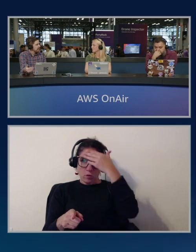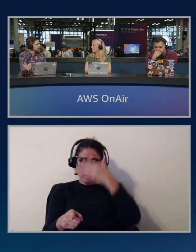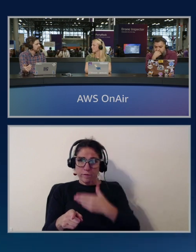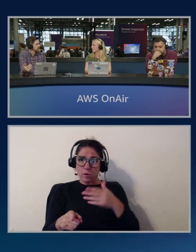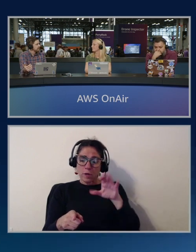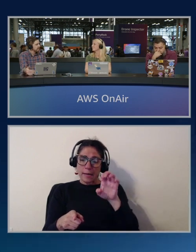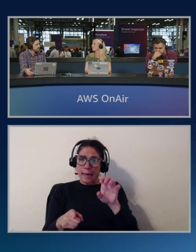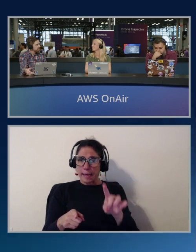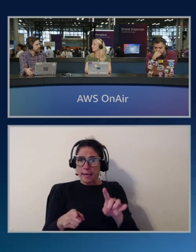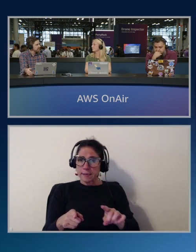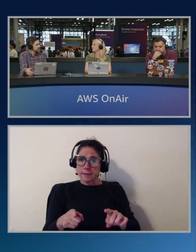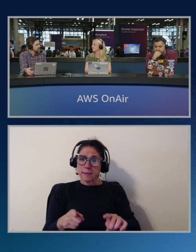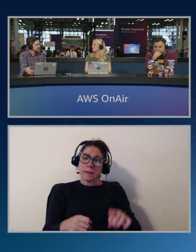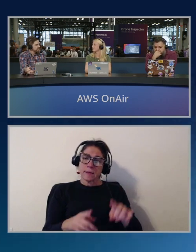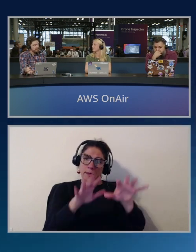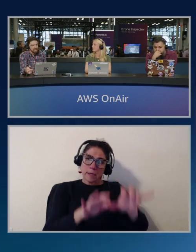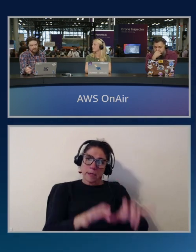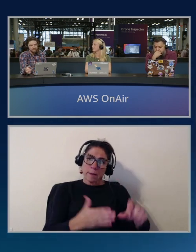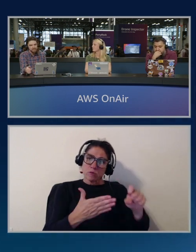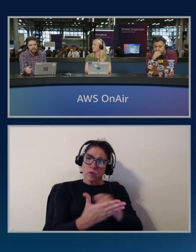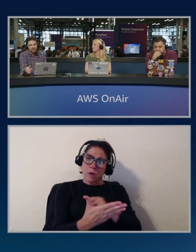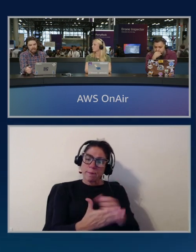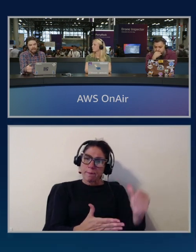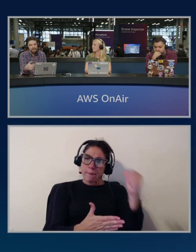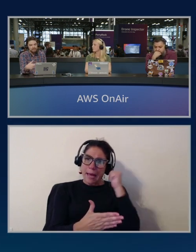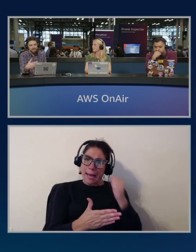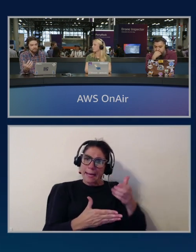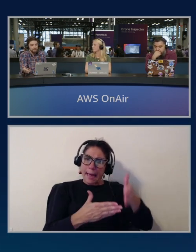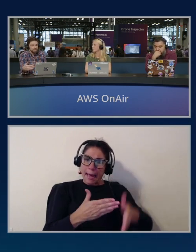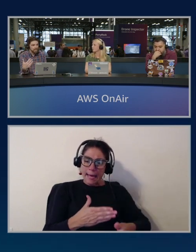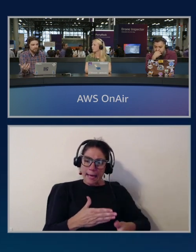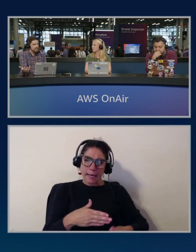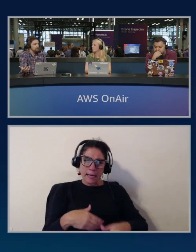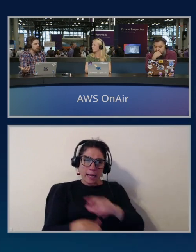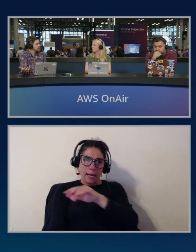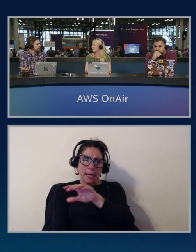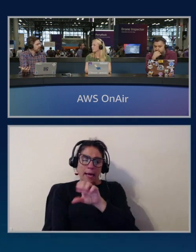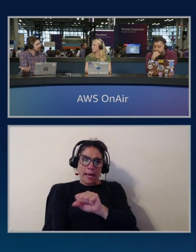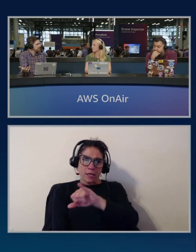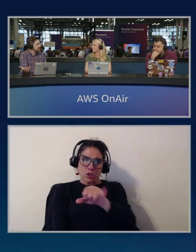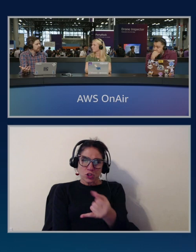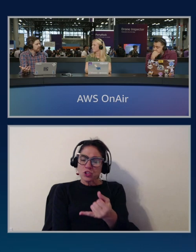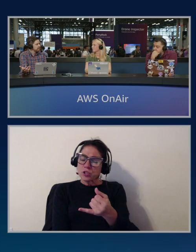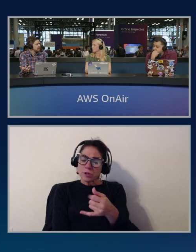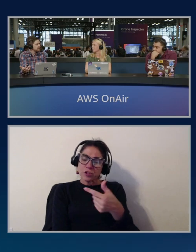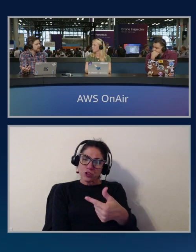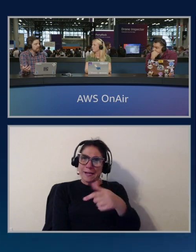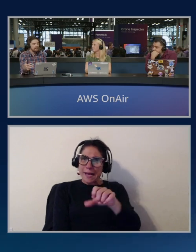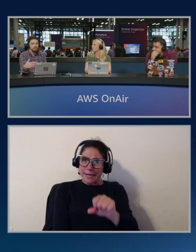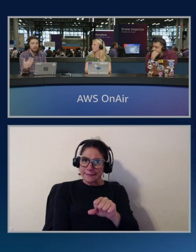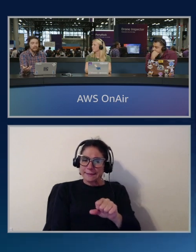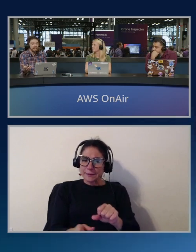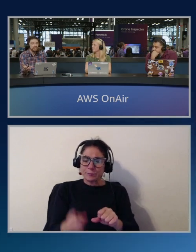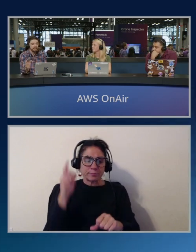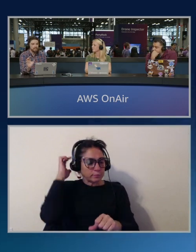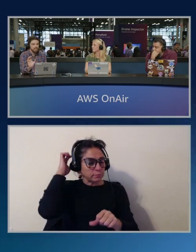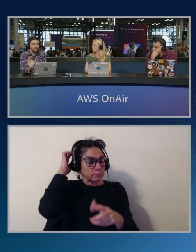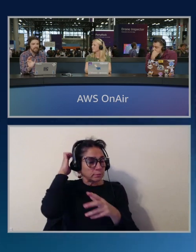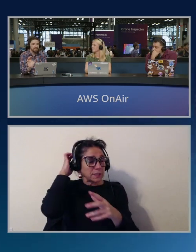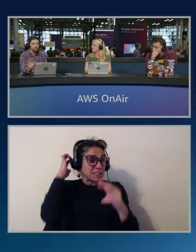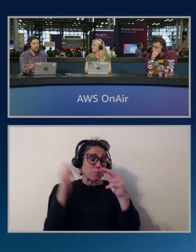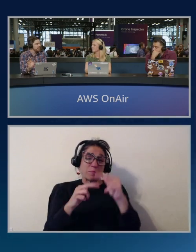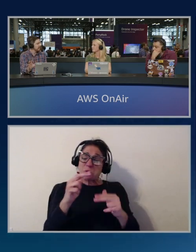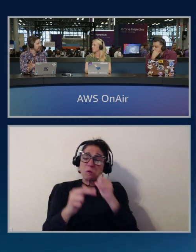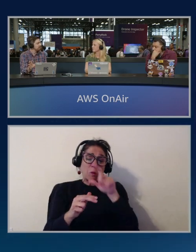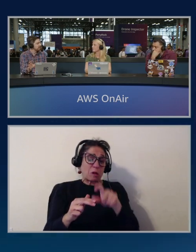TypeScript backend, Nest.js under the covers. As a builder, I don't need to worry about any of that. But it's